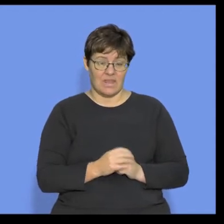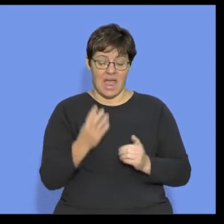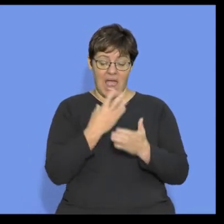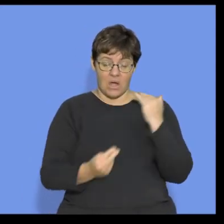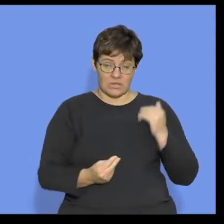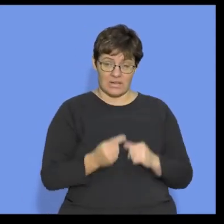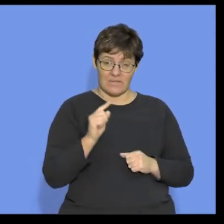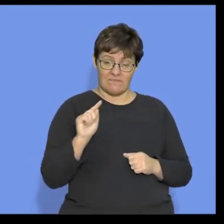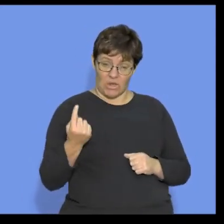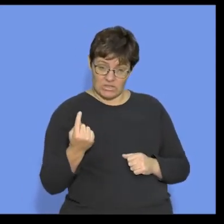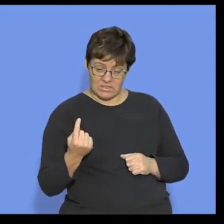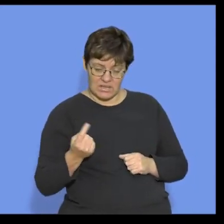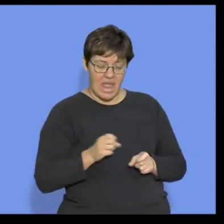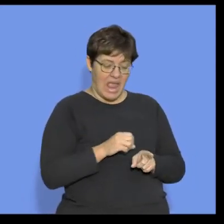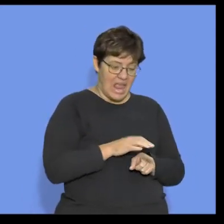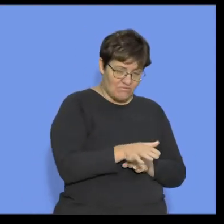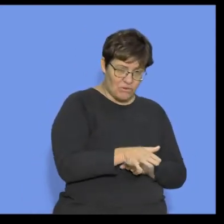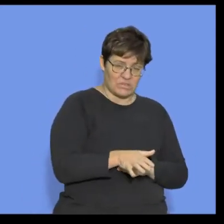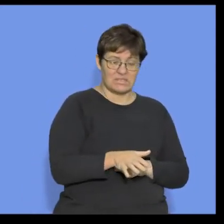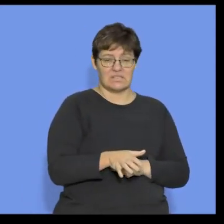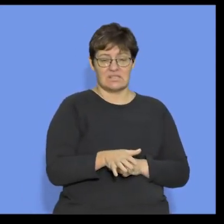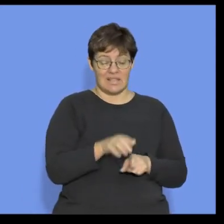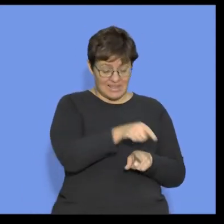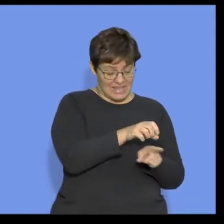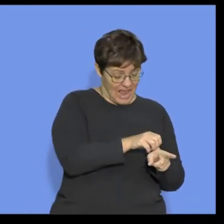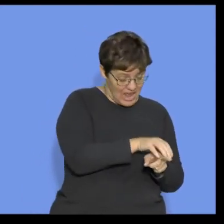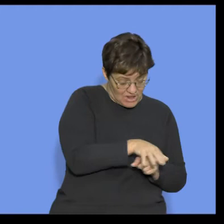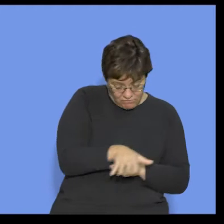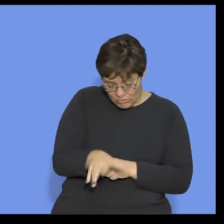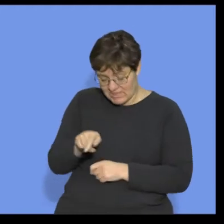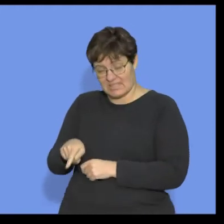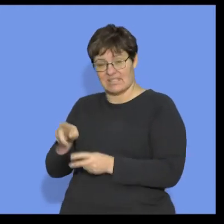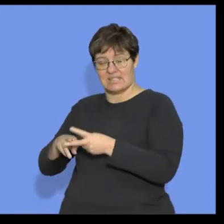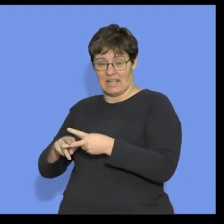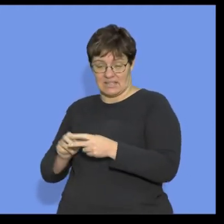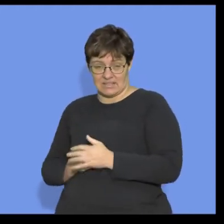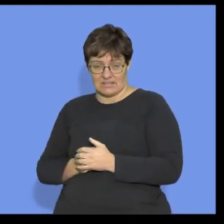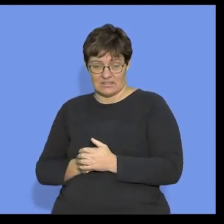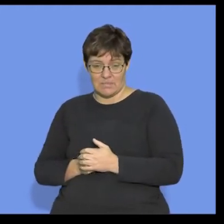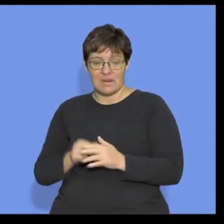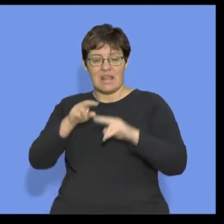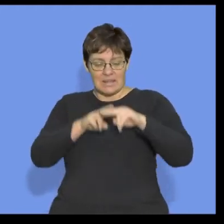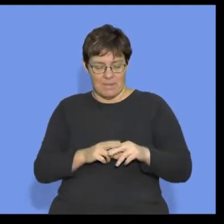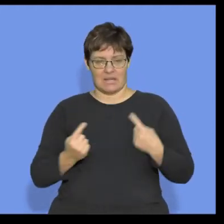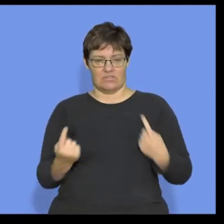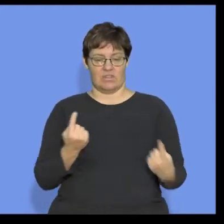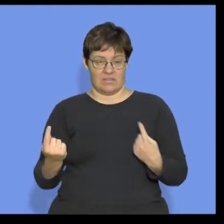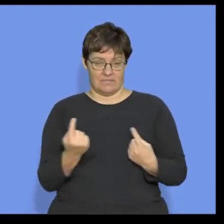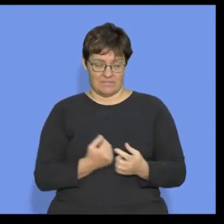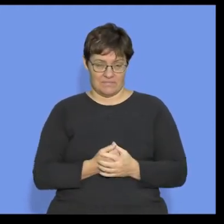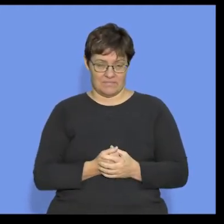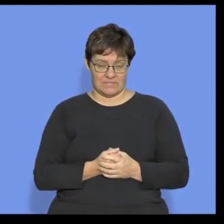the outcome of the first have an influence on the other outcome. Those are dependent events.